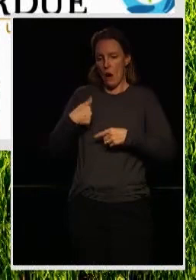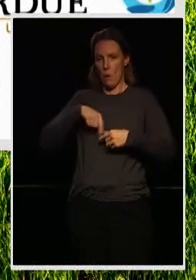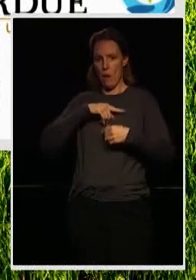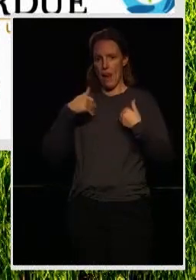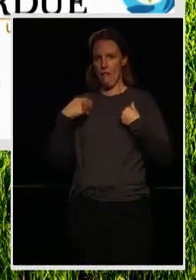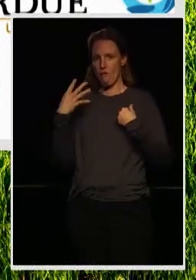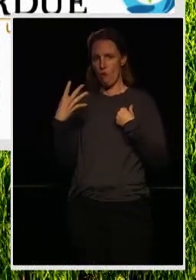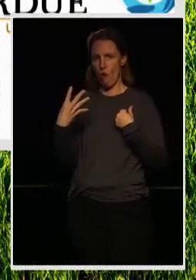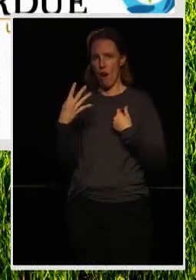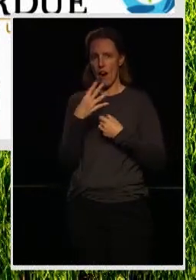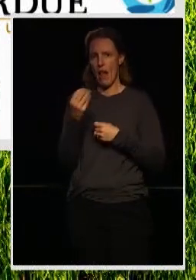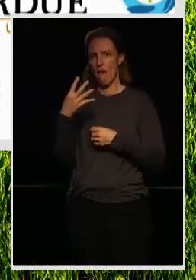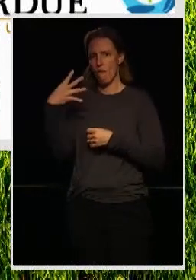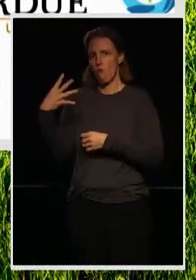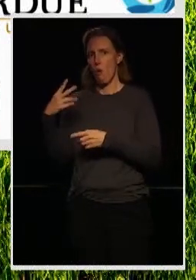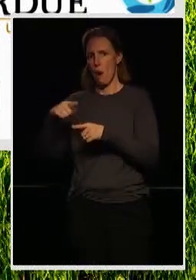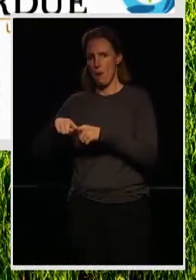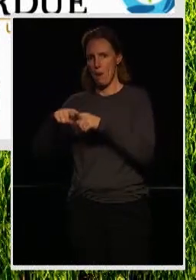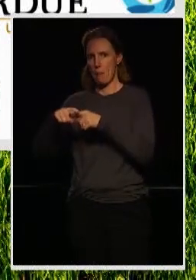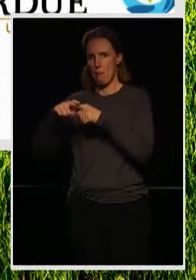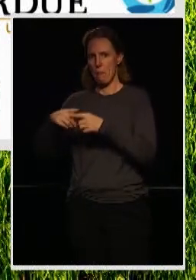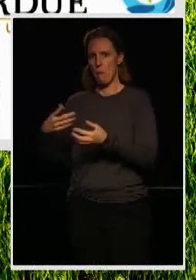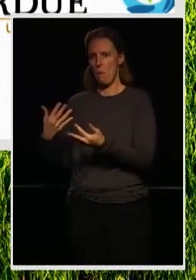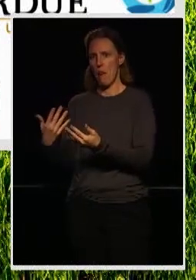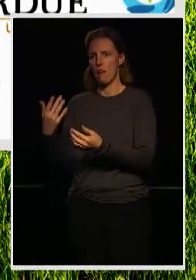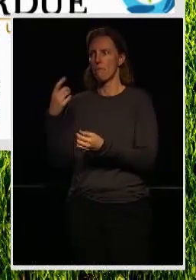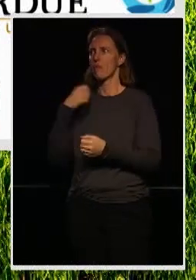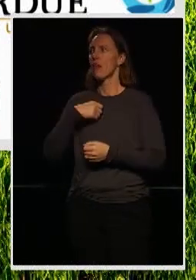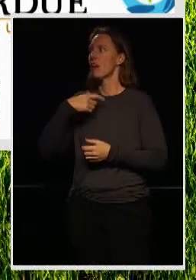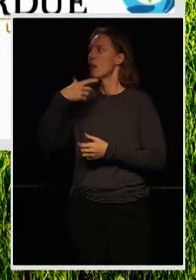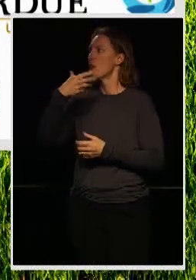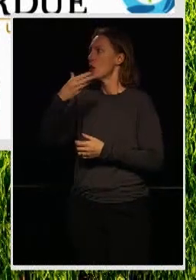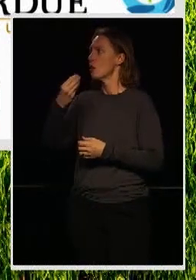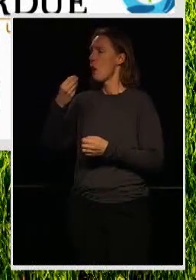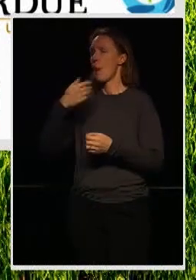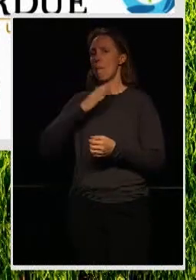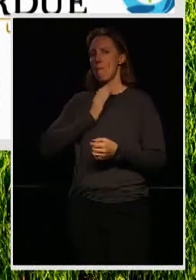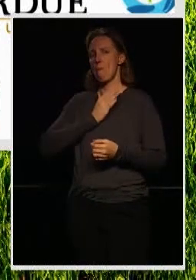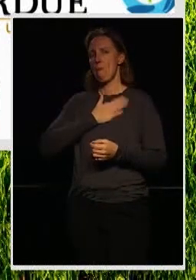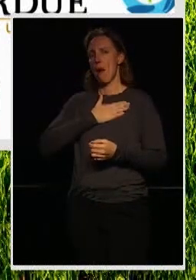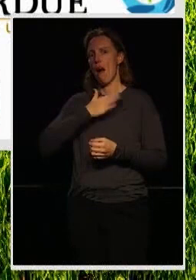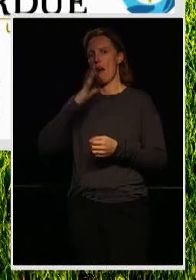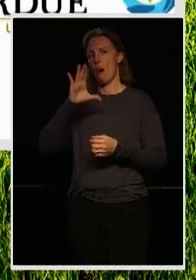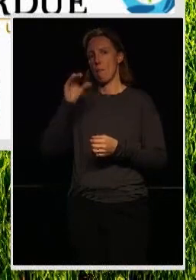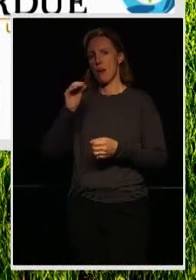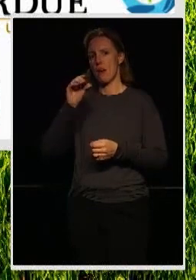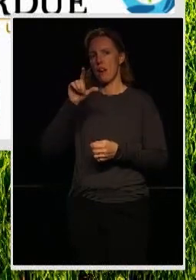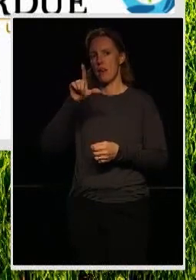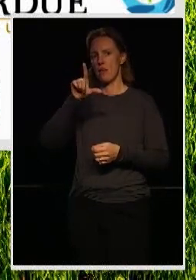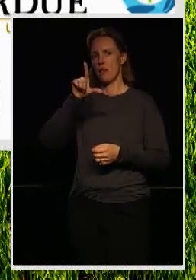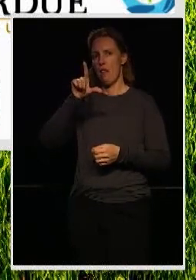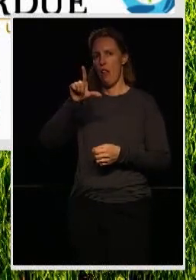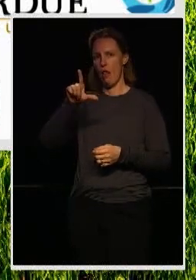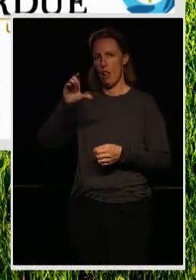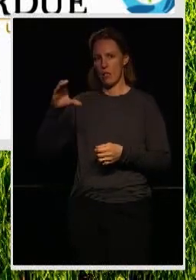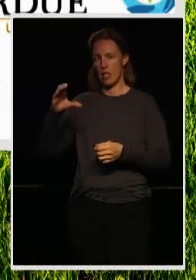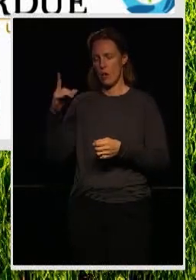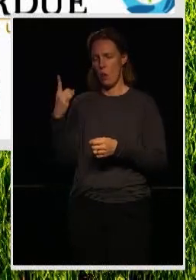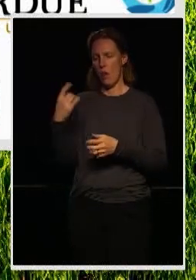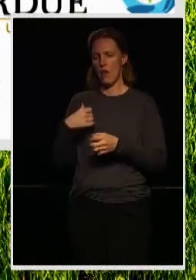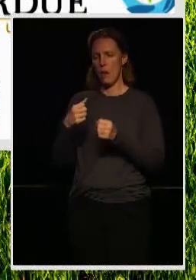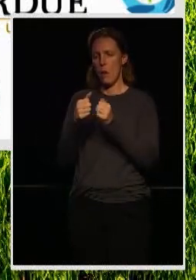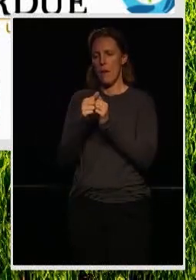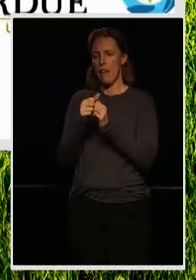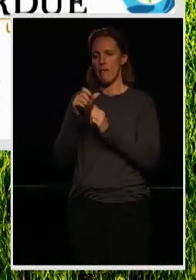another 4 patents pending. So my company, LeafSpec LLC, is the only company with the exclusive license from